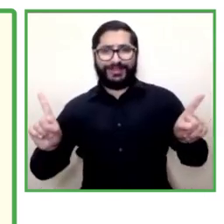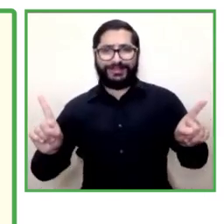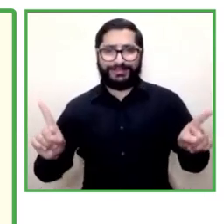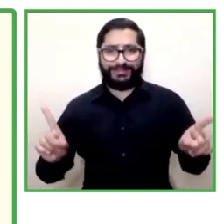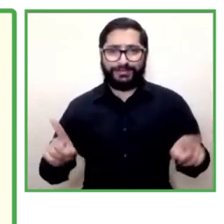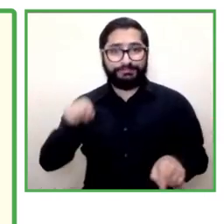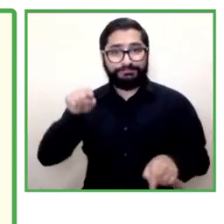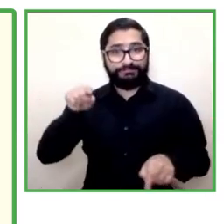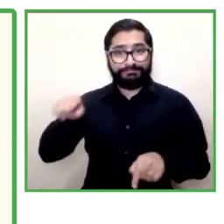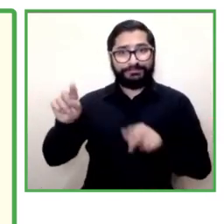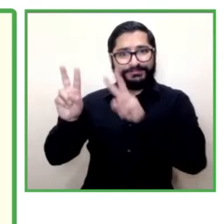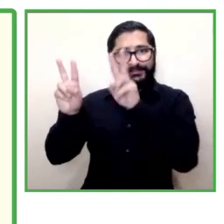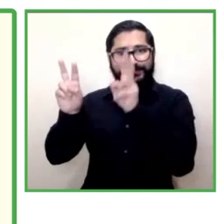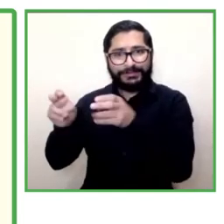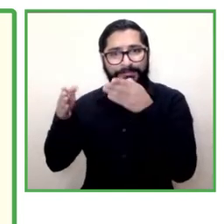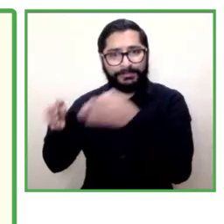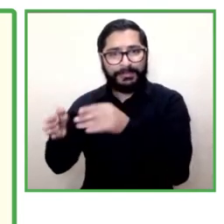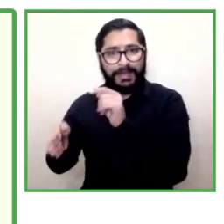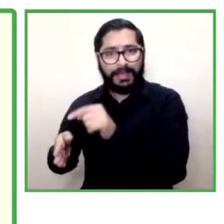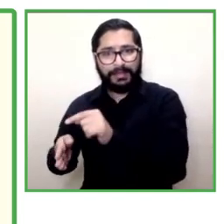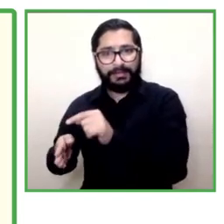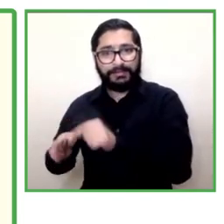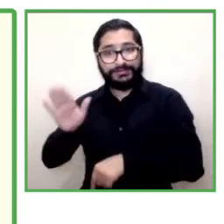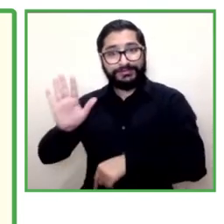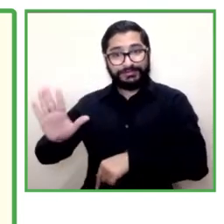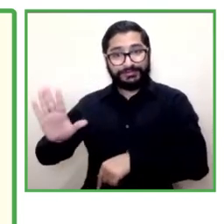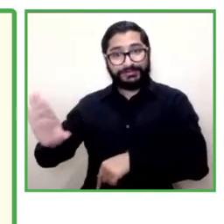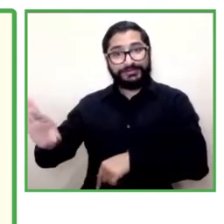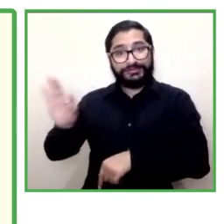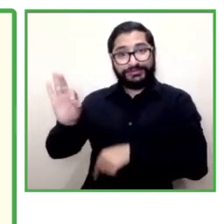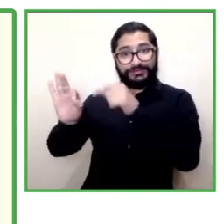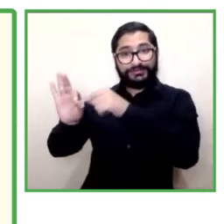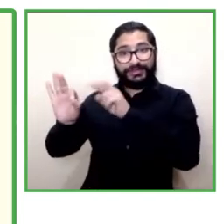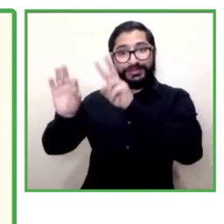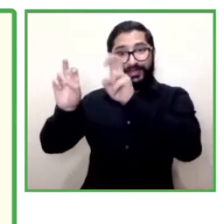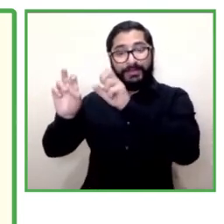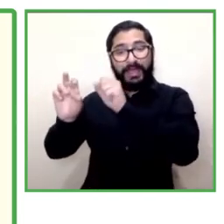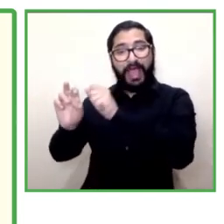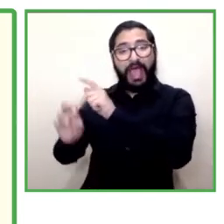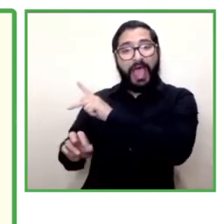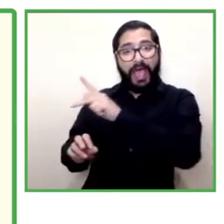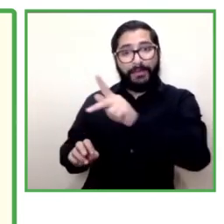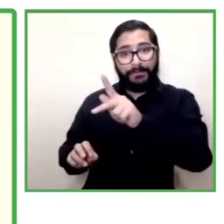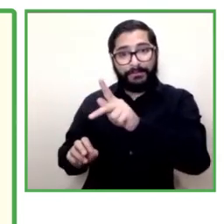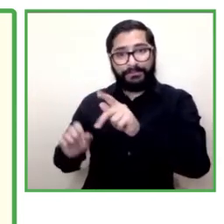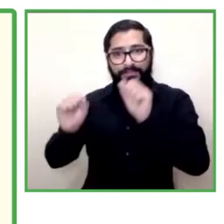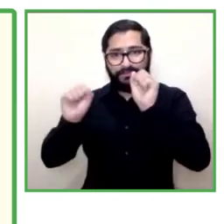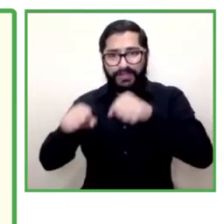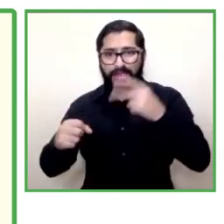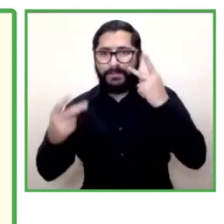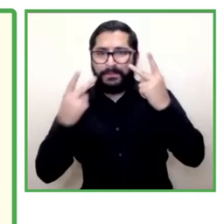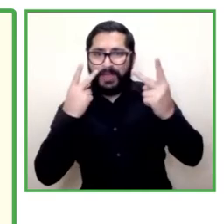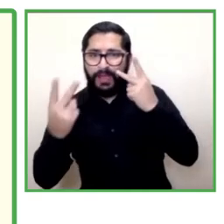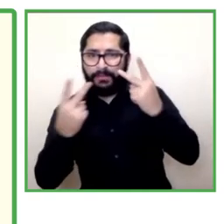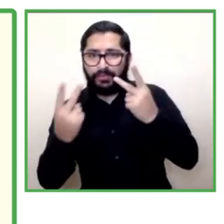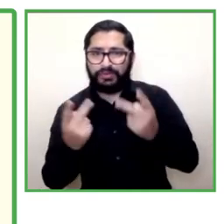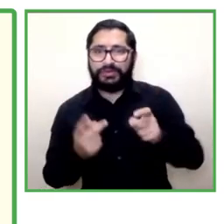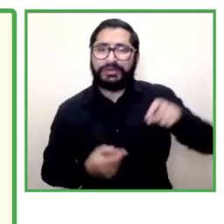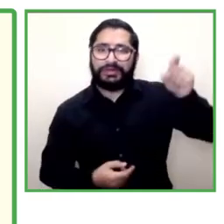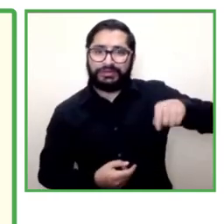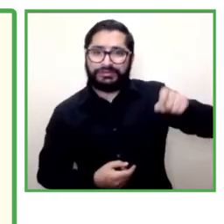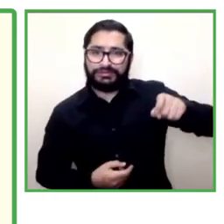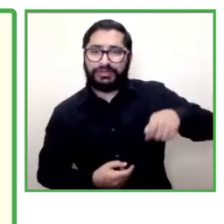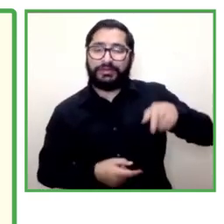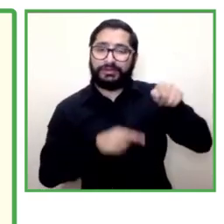they will need in this particular stage of life to facilitate a good communication, good learning, and